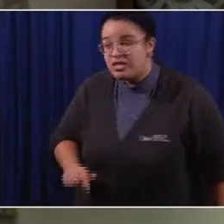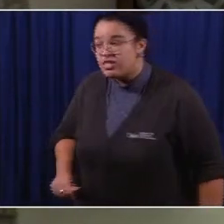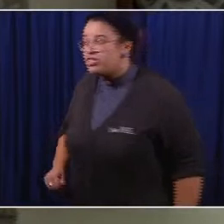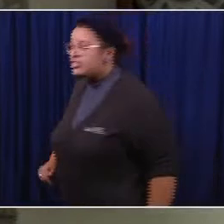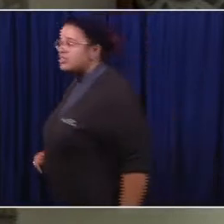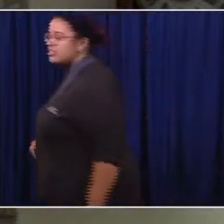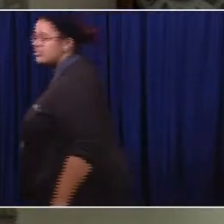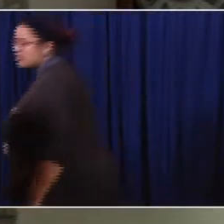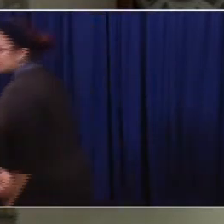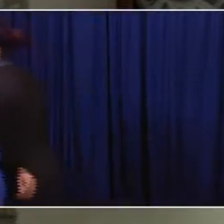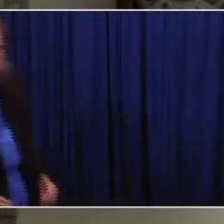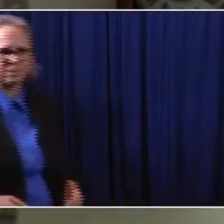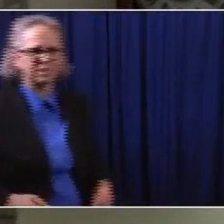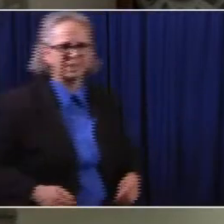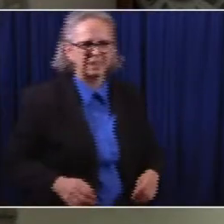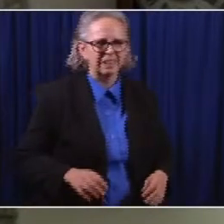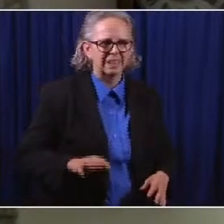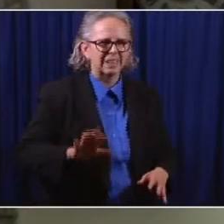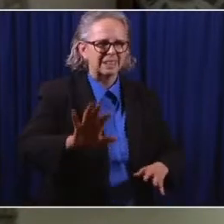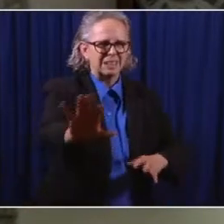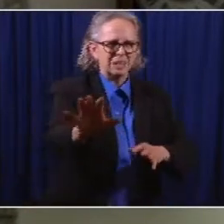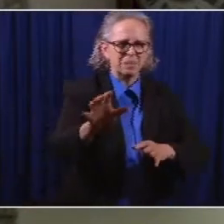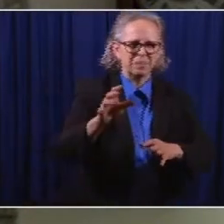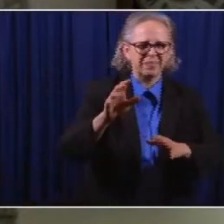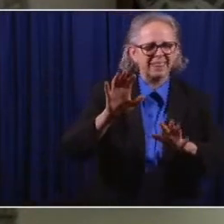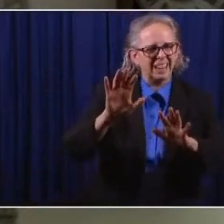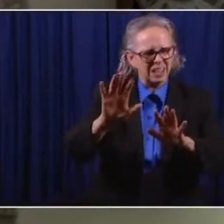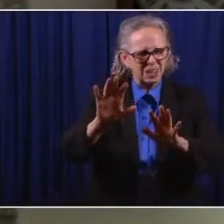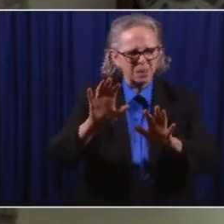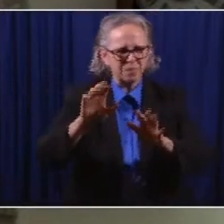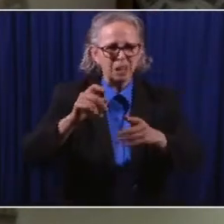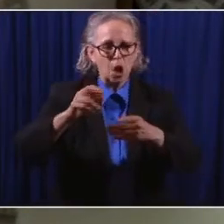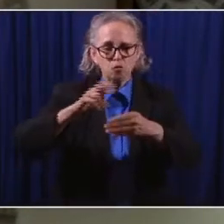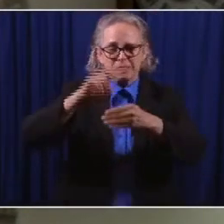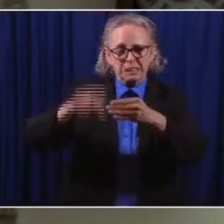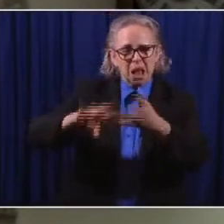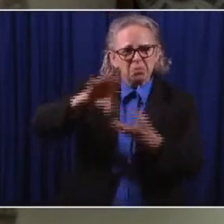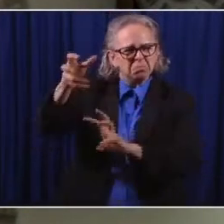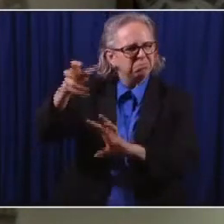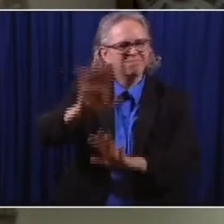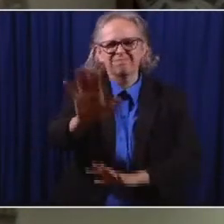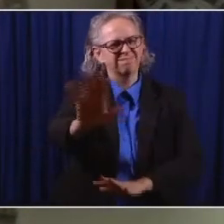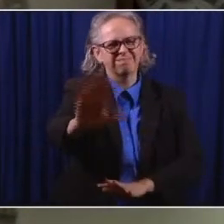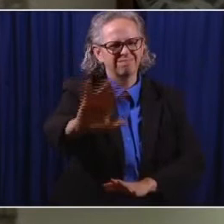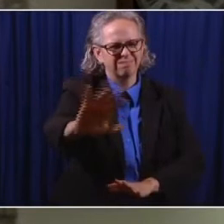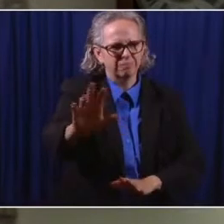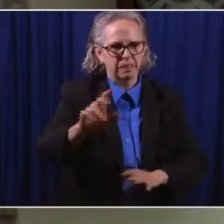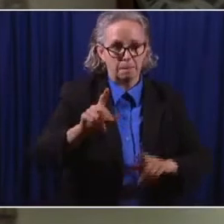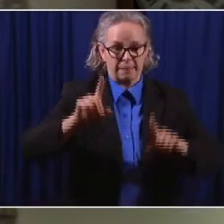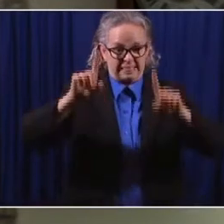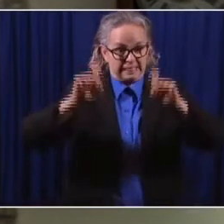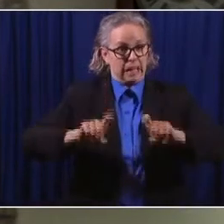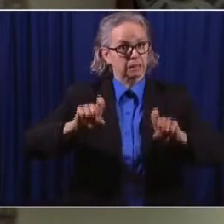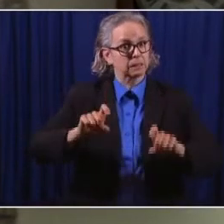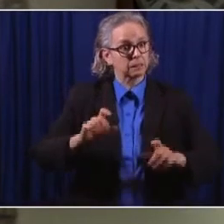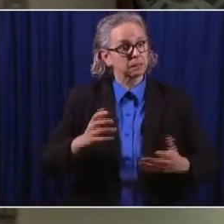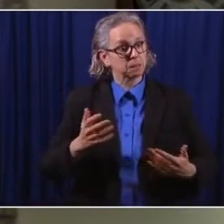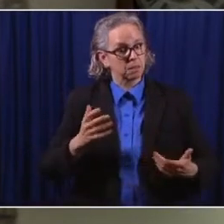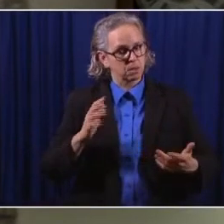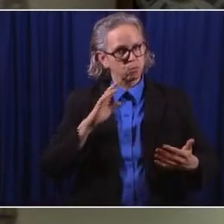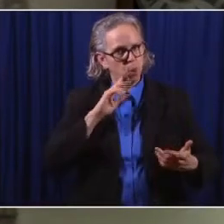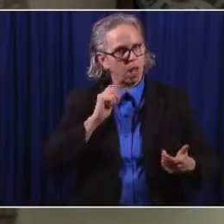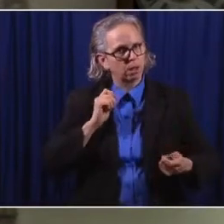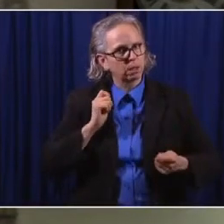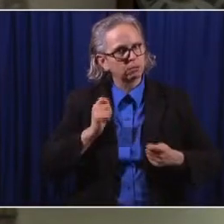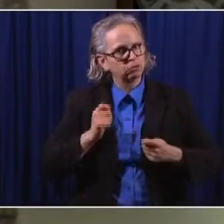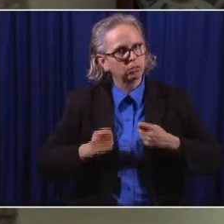testing. We never had enough testing. We've fought for more testing. We've doubled it. We've tripled it, but we're still